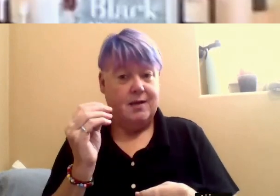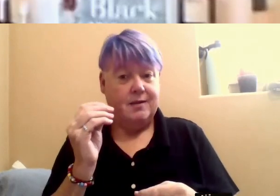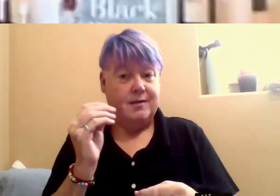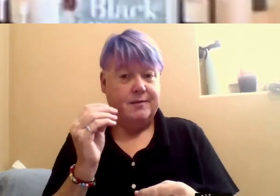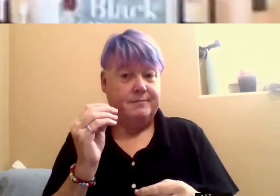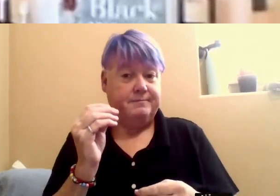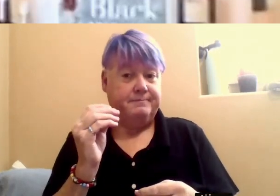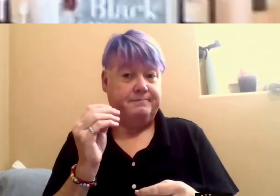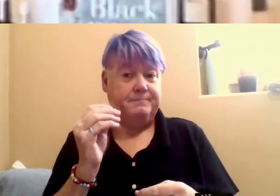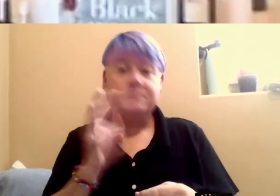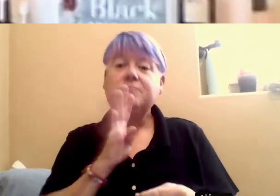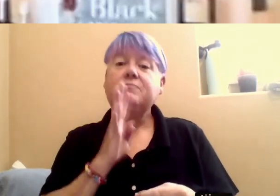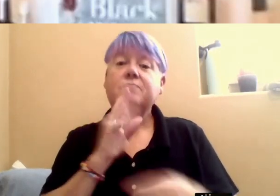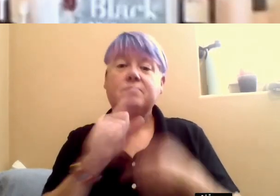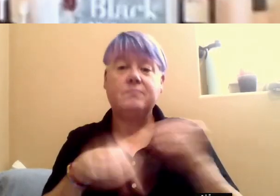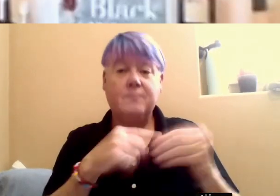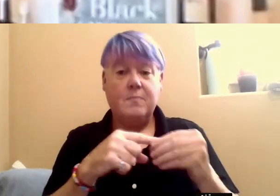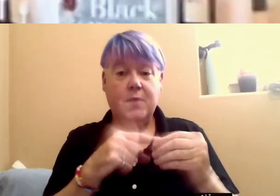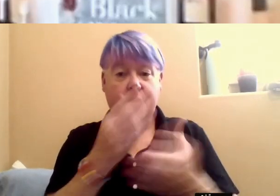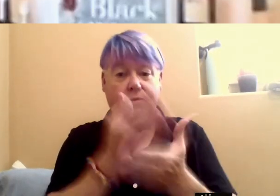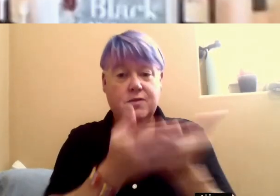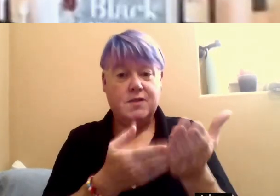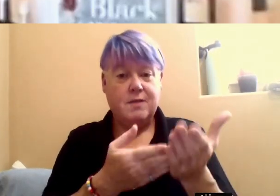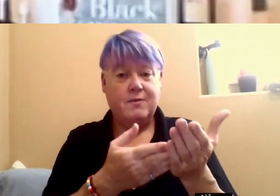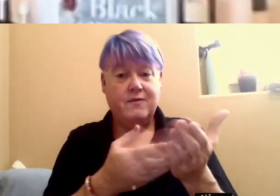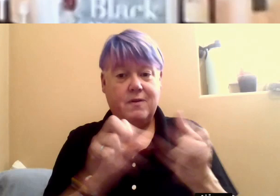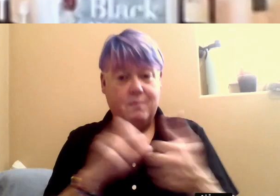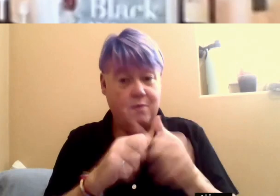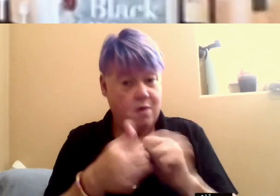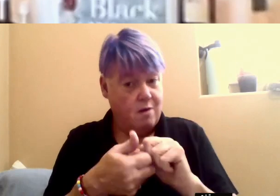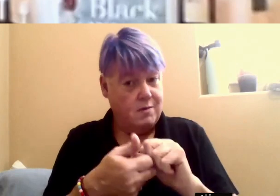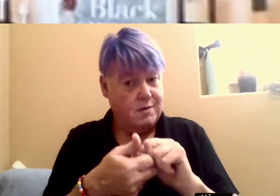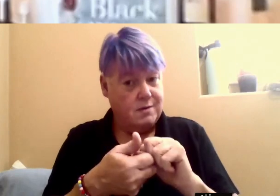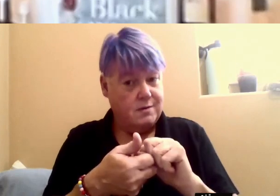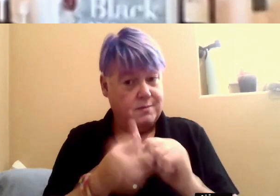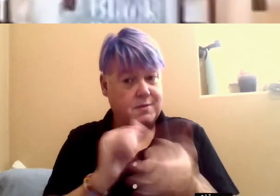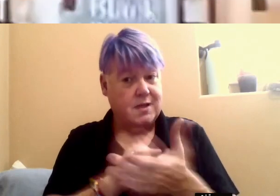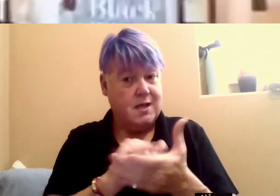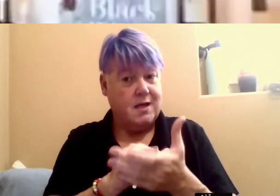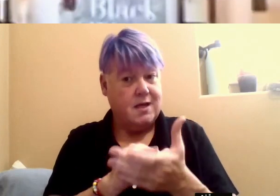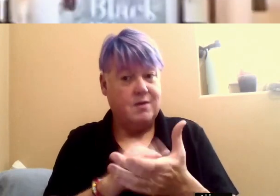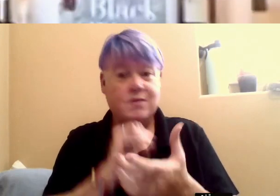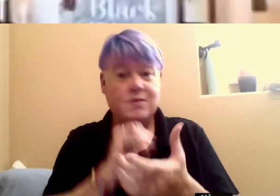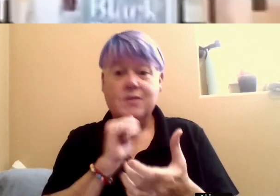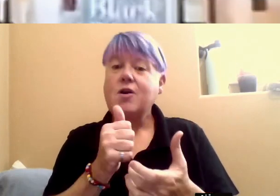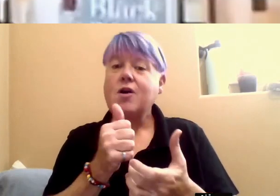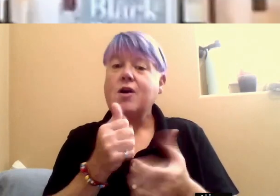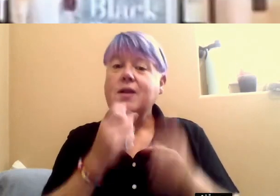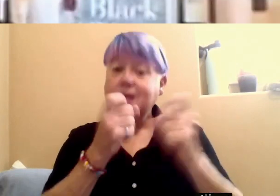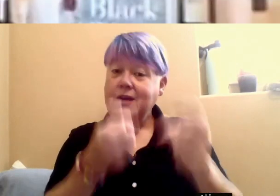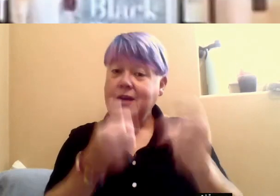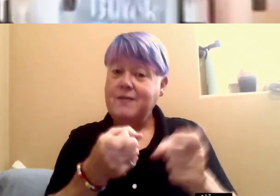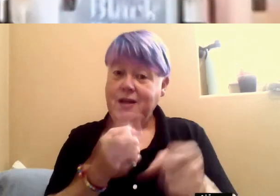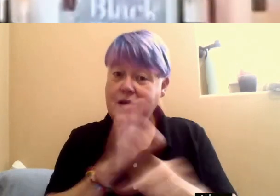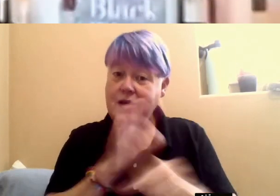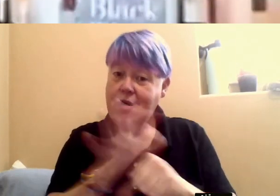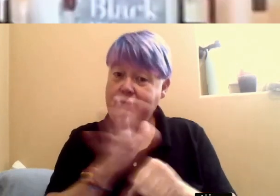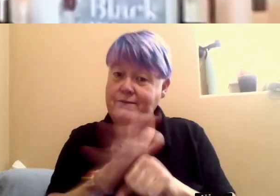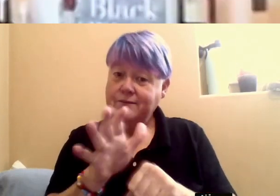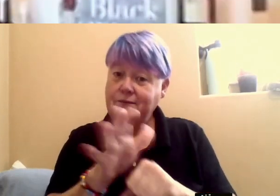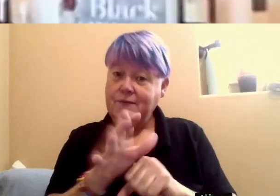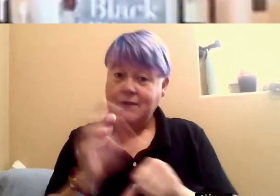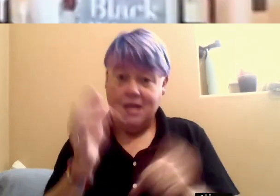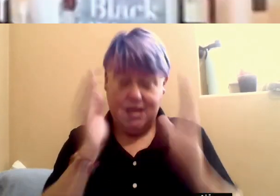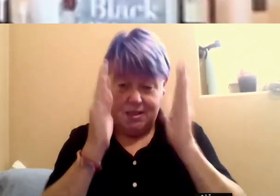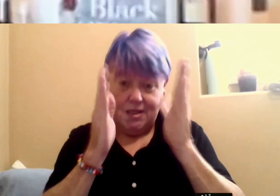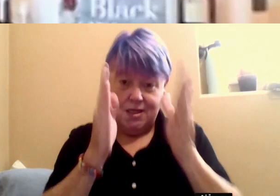in talking about some of the issues that I think that aren't given enough attention, and that